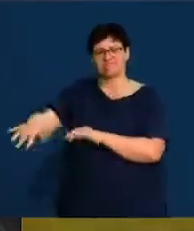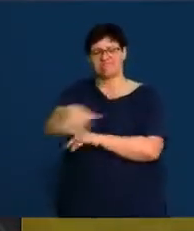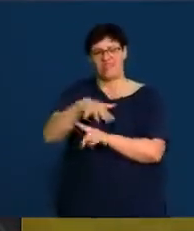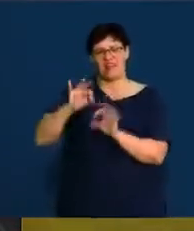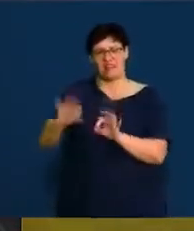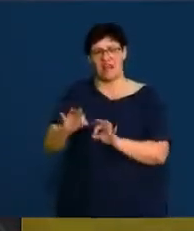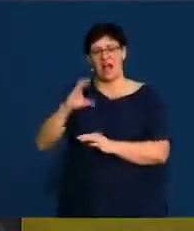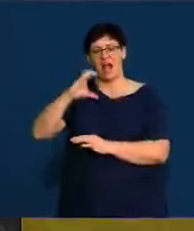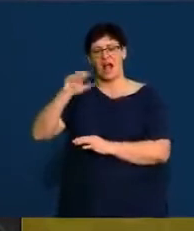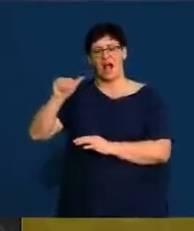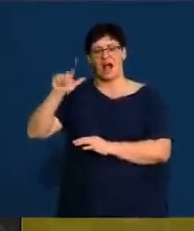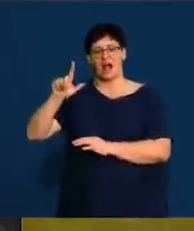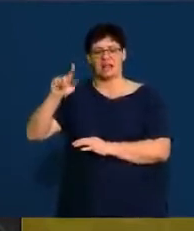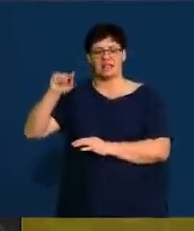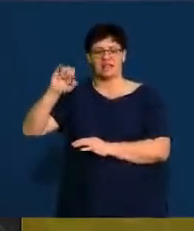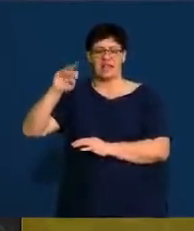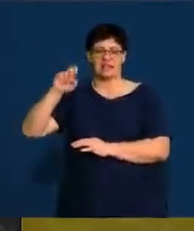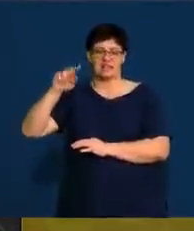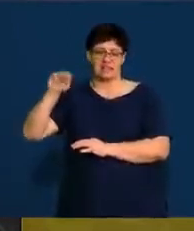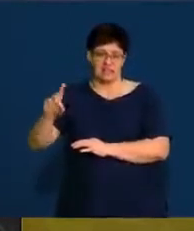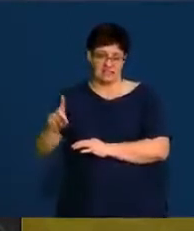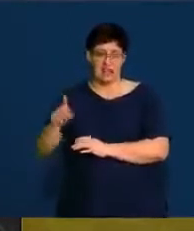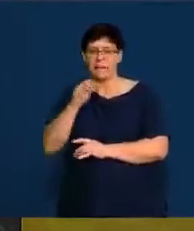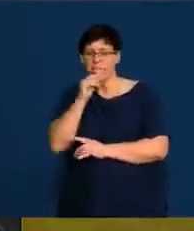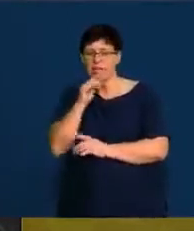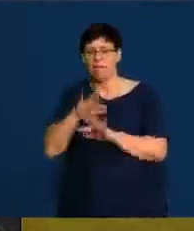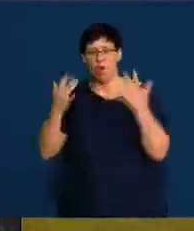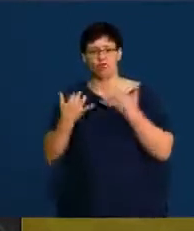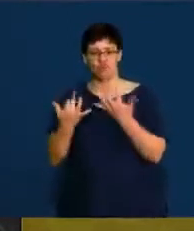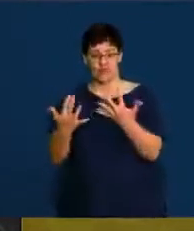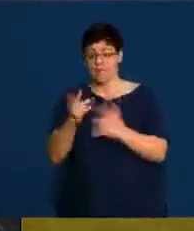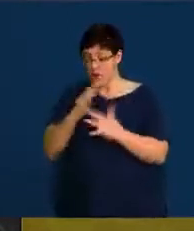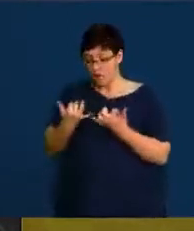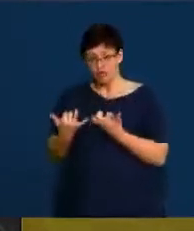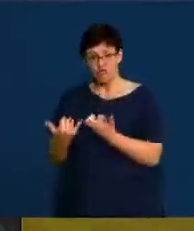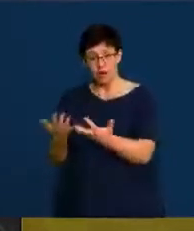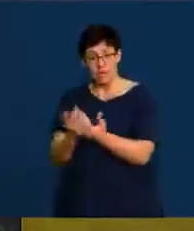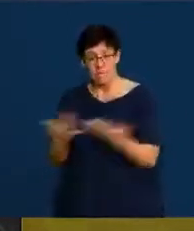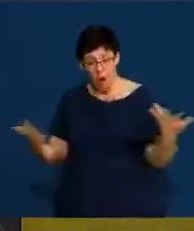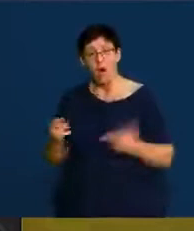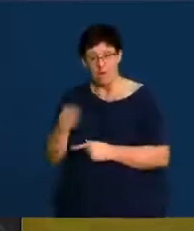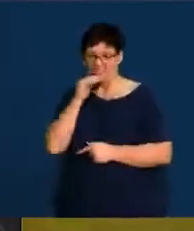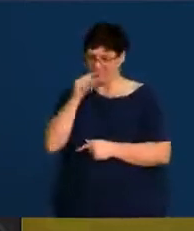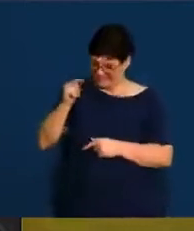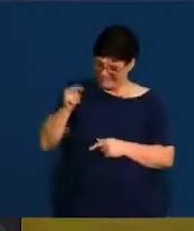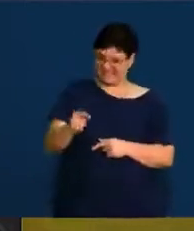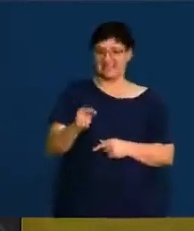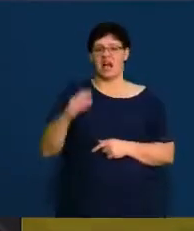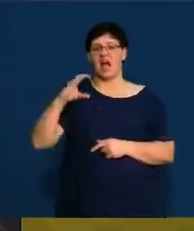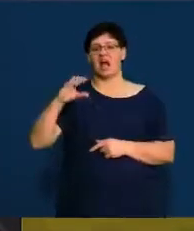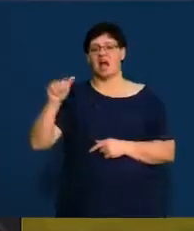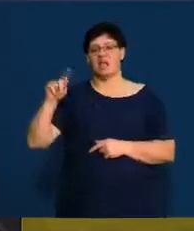Reference cultivated land as green on a map. The more greenery on a map, the greater the chances of